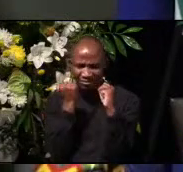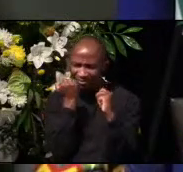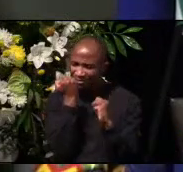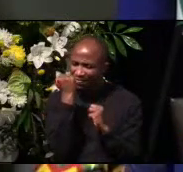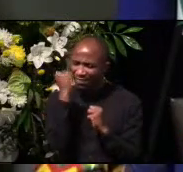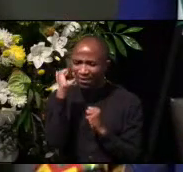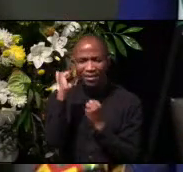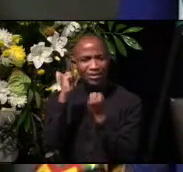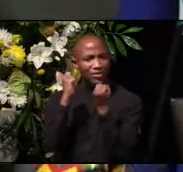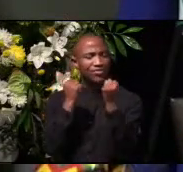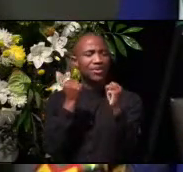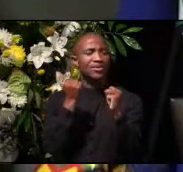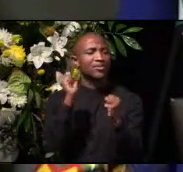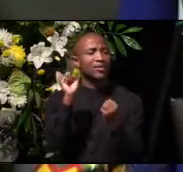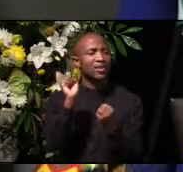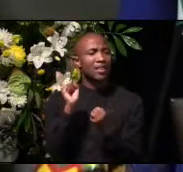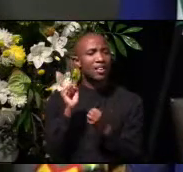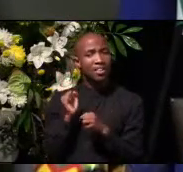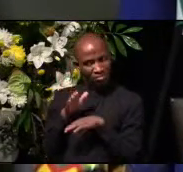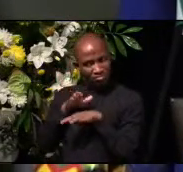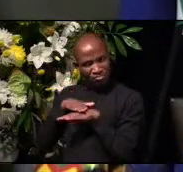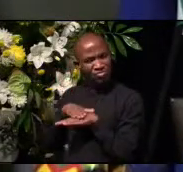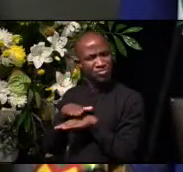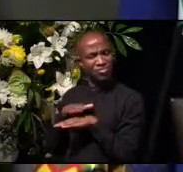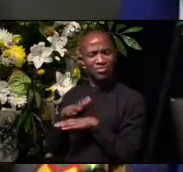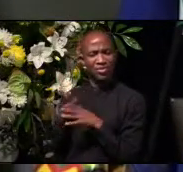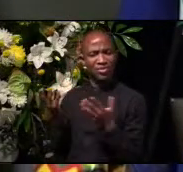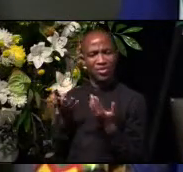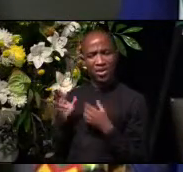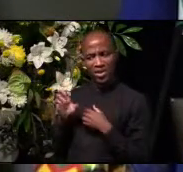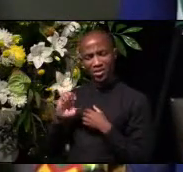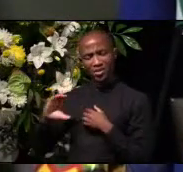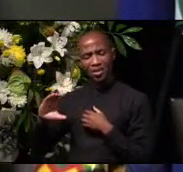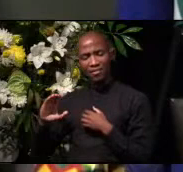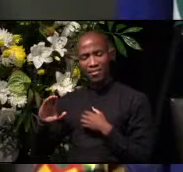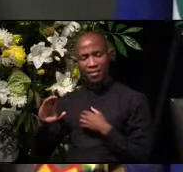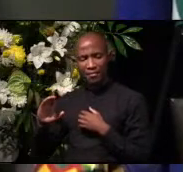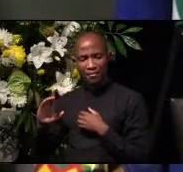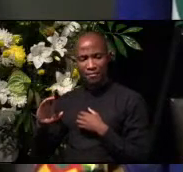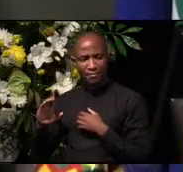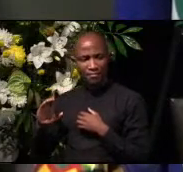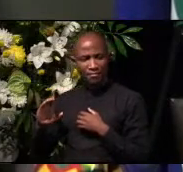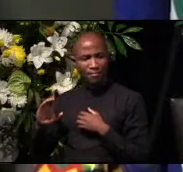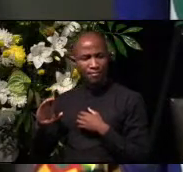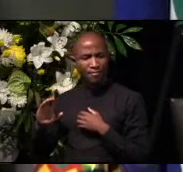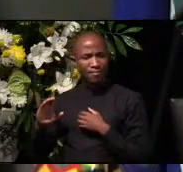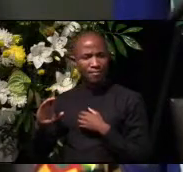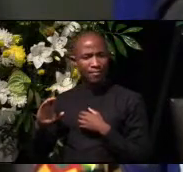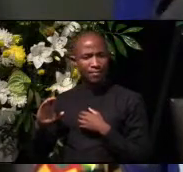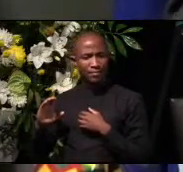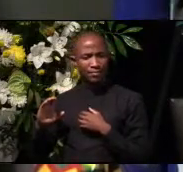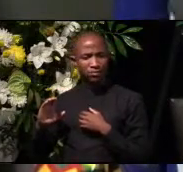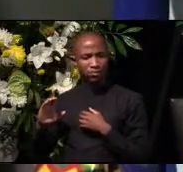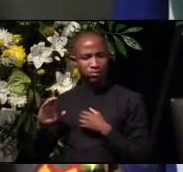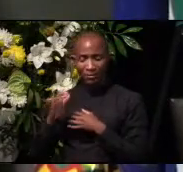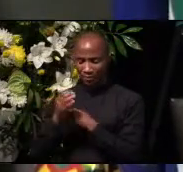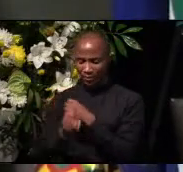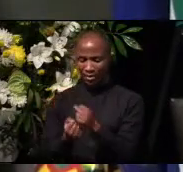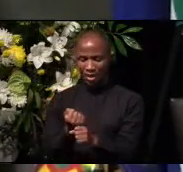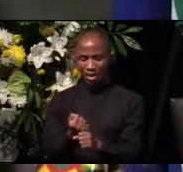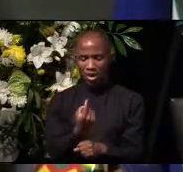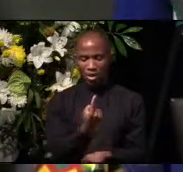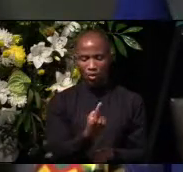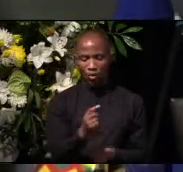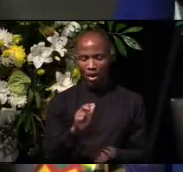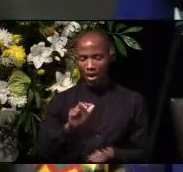areas of the Eastern Cape where it was during this time there was in 1928 the common term the